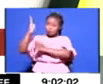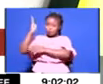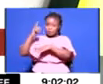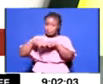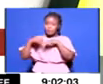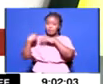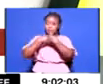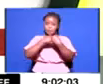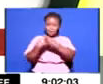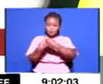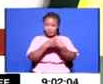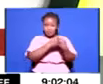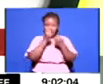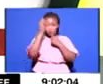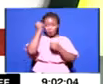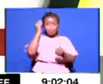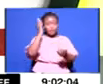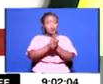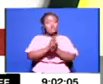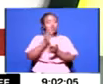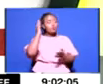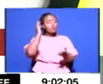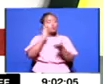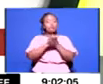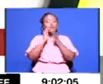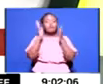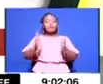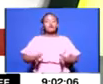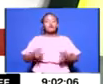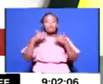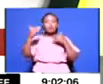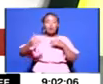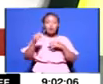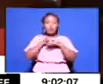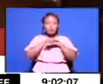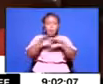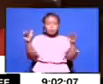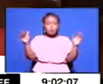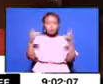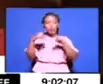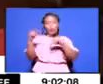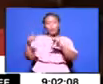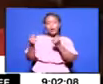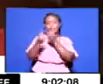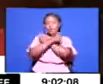saying true believers will always spread the word of love and forgiveness.